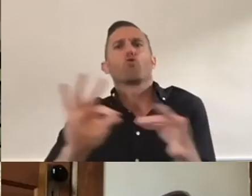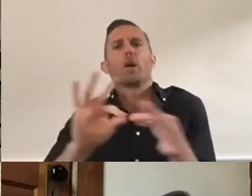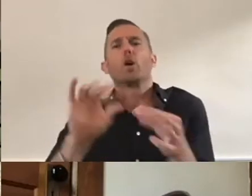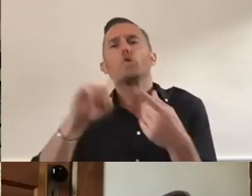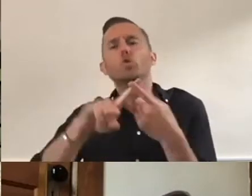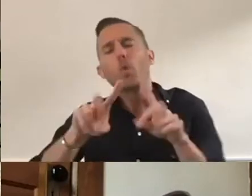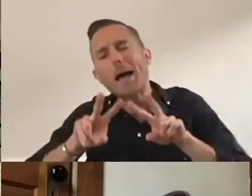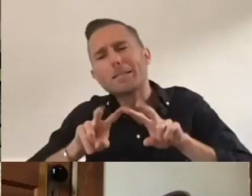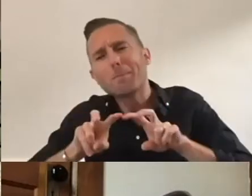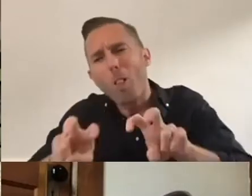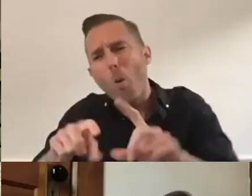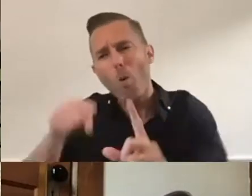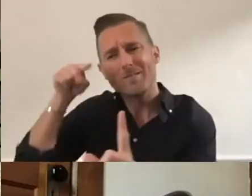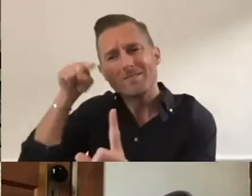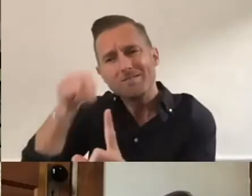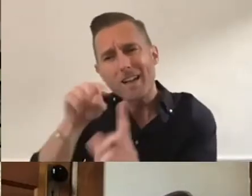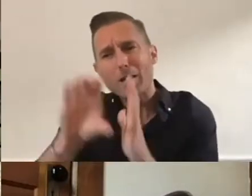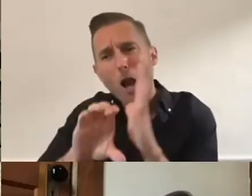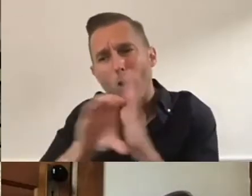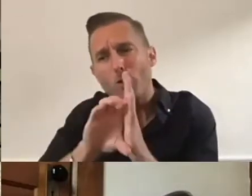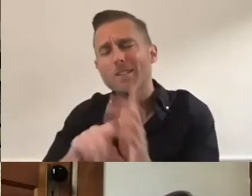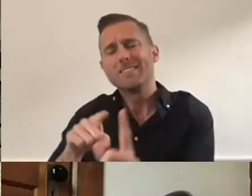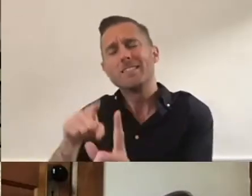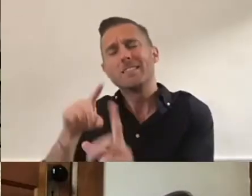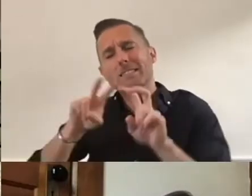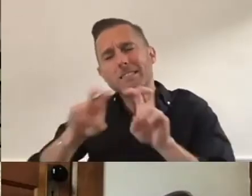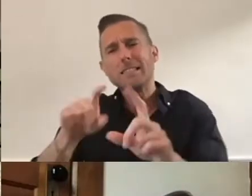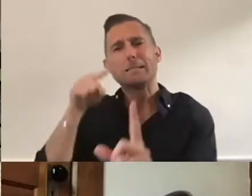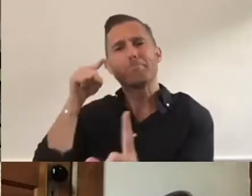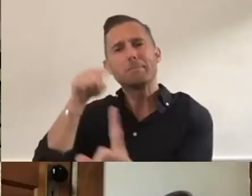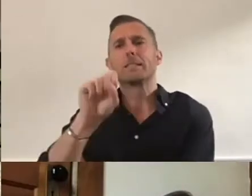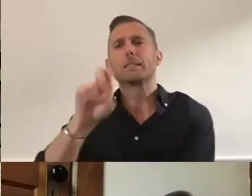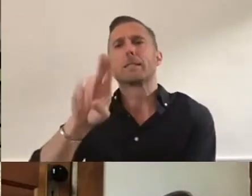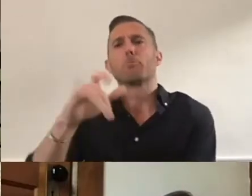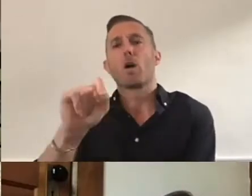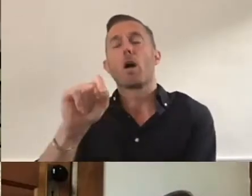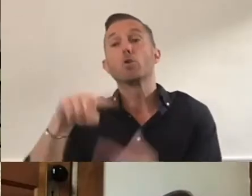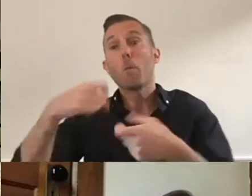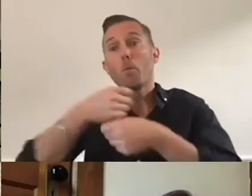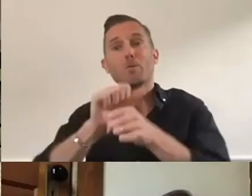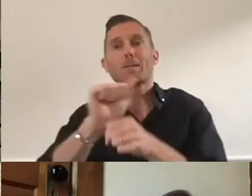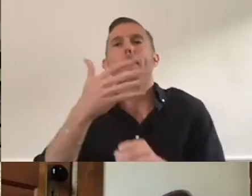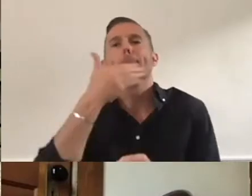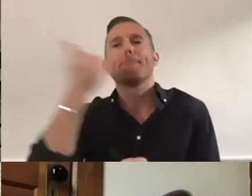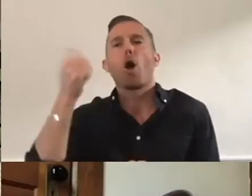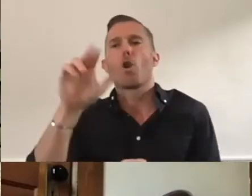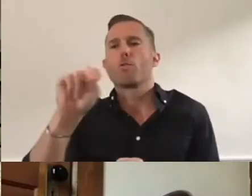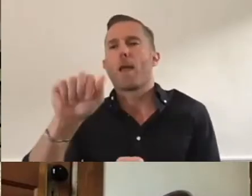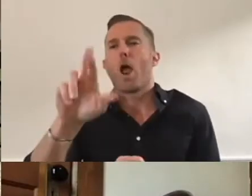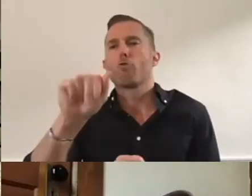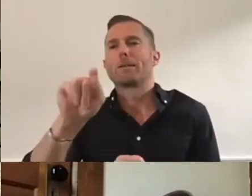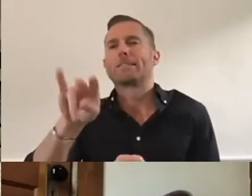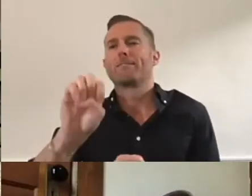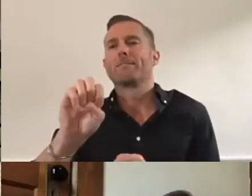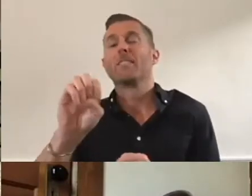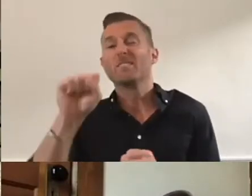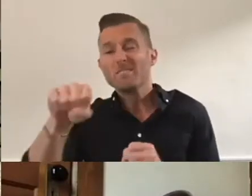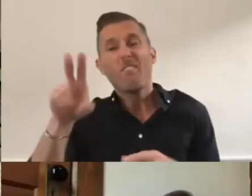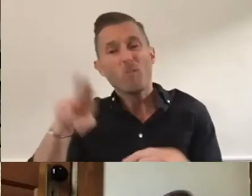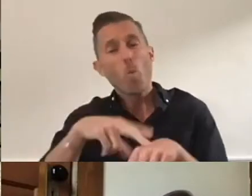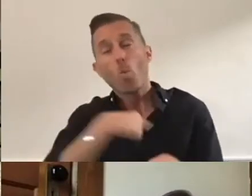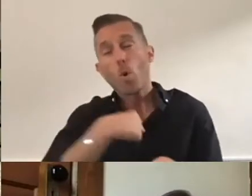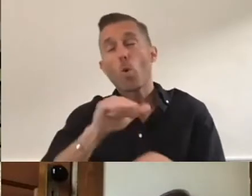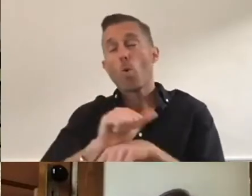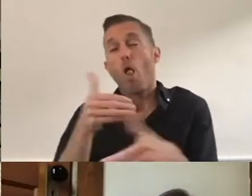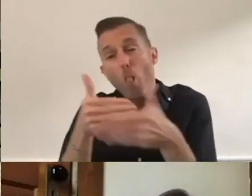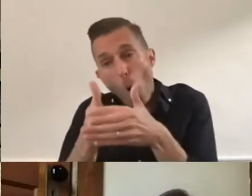a subject, and ultimately produce a better narrative. And so, yes, we work very closely with our showrunners to make sure that